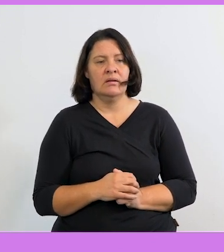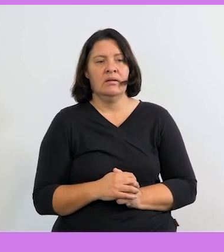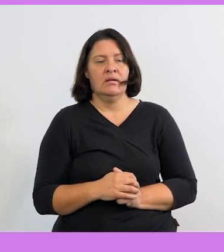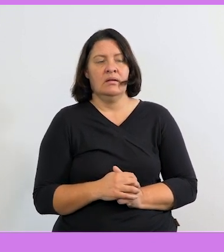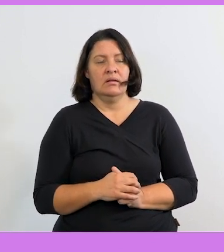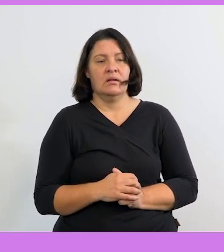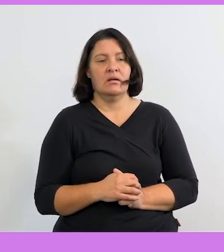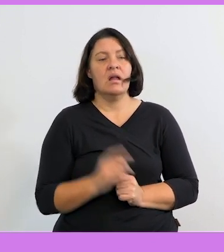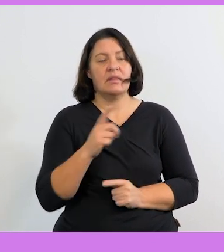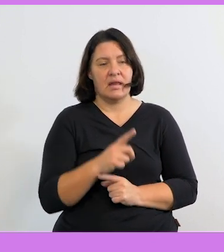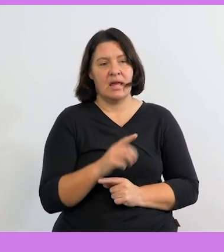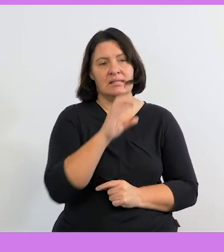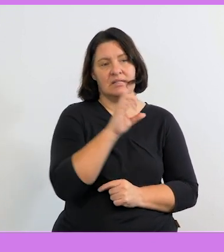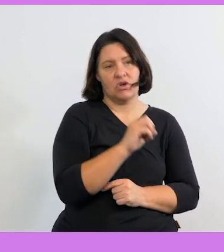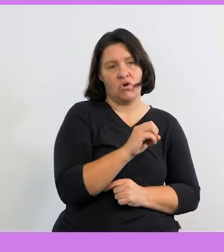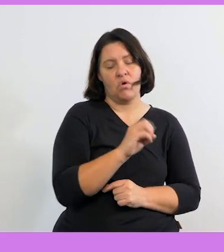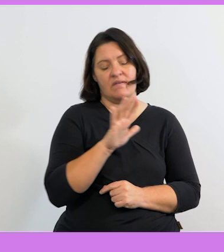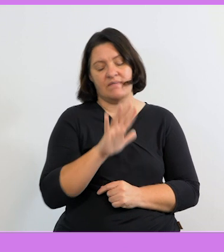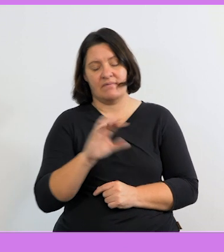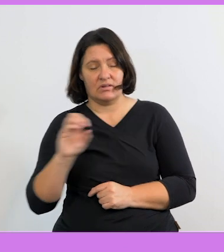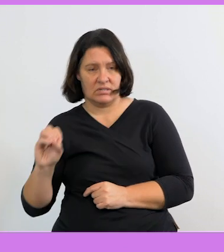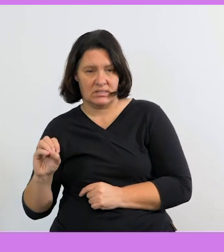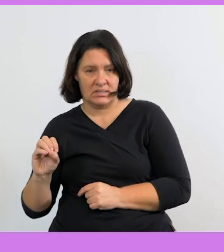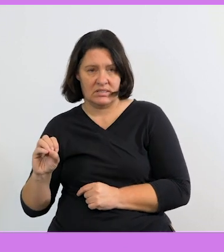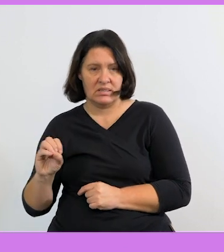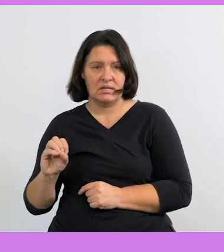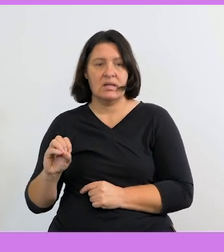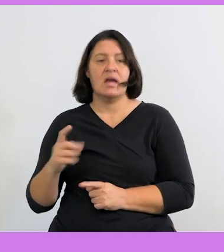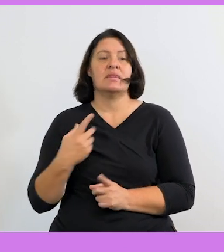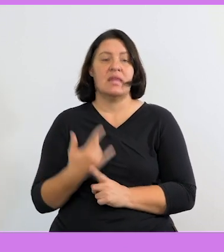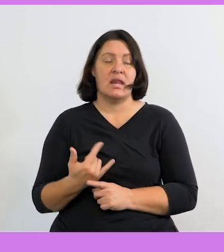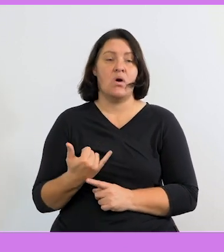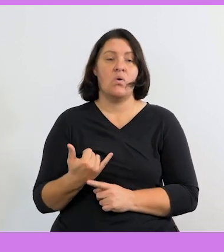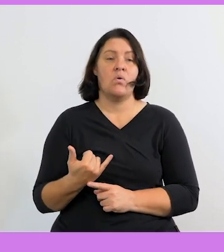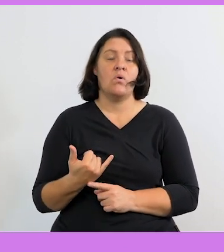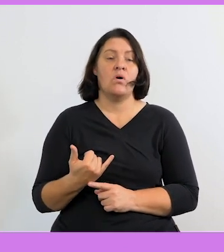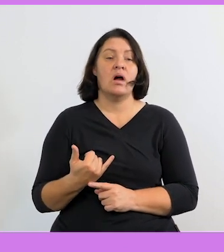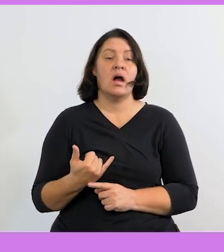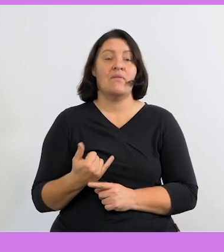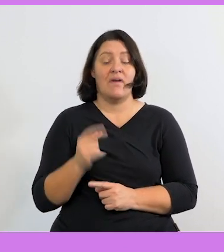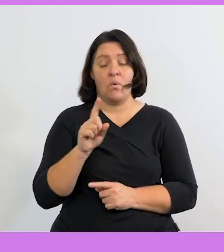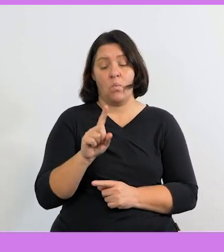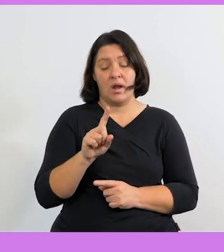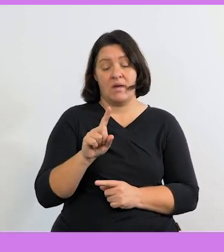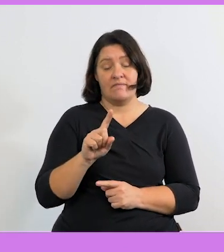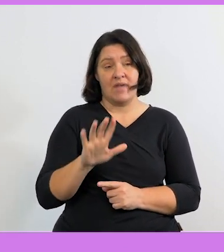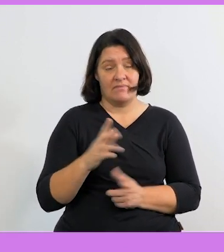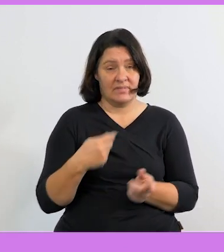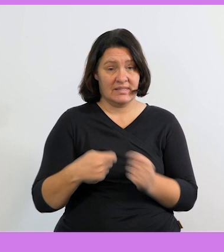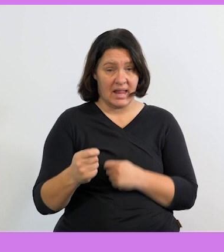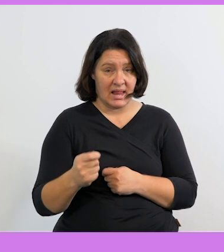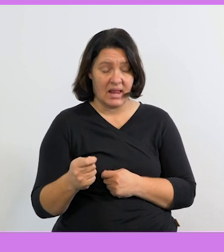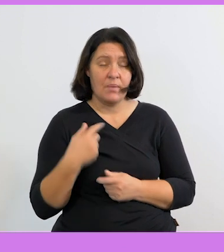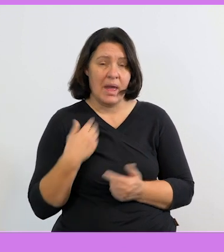that. The ordered number pair is 0 and 500. Then, if Luke sells 50 of these bunny